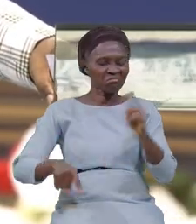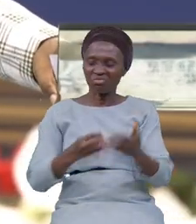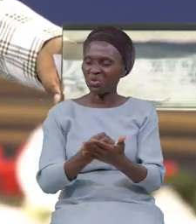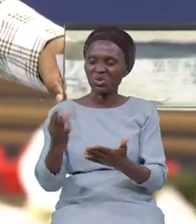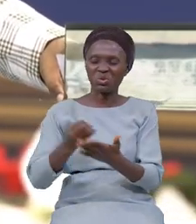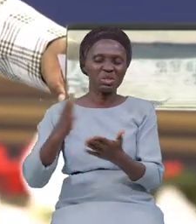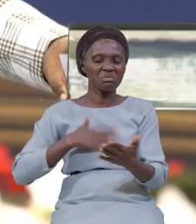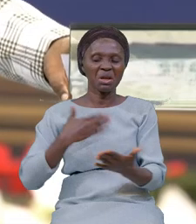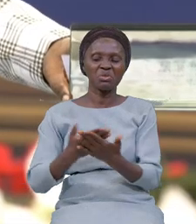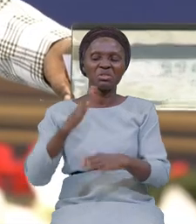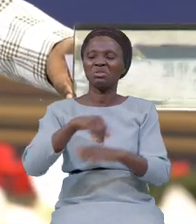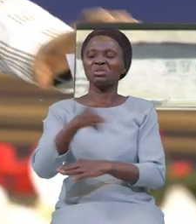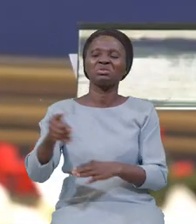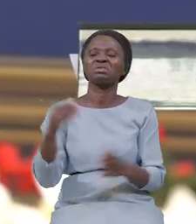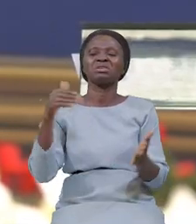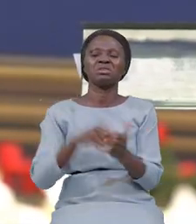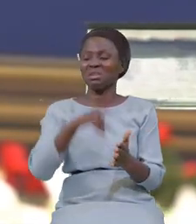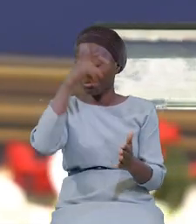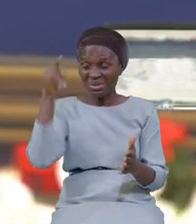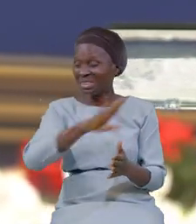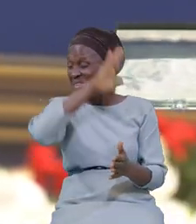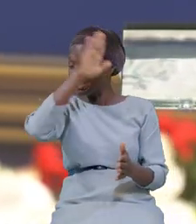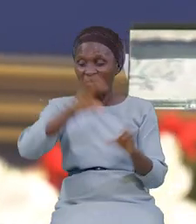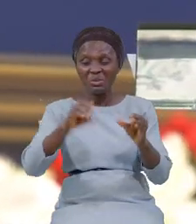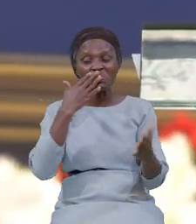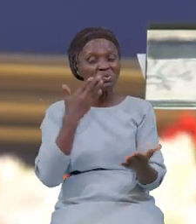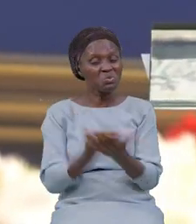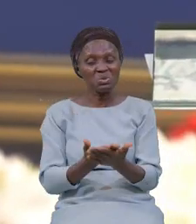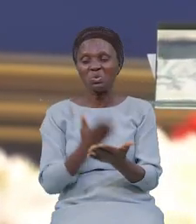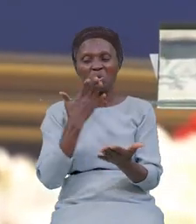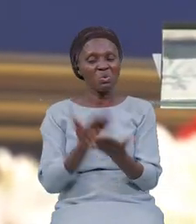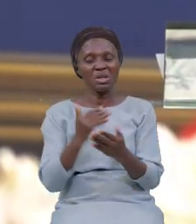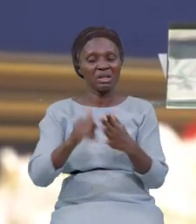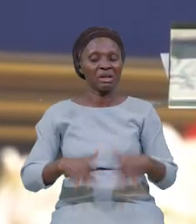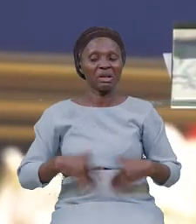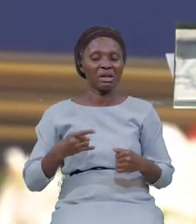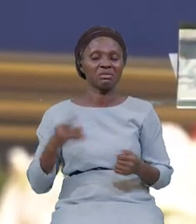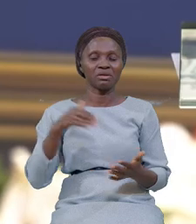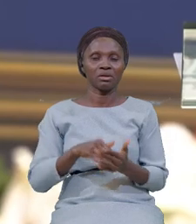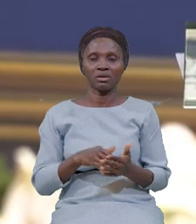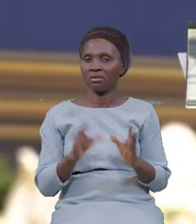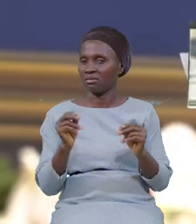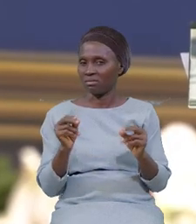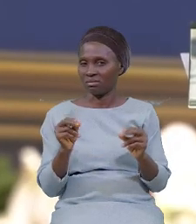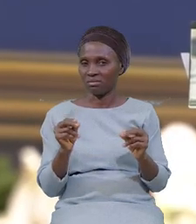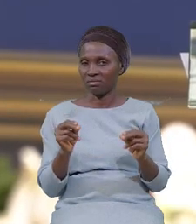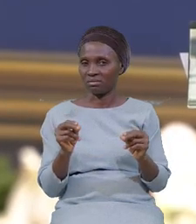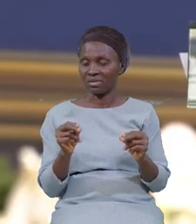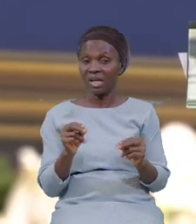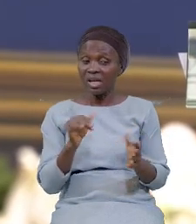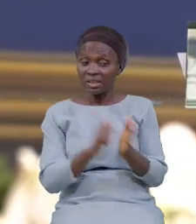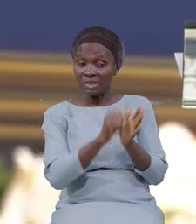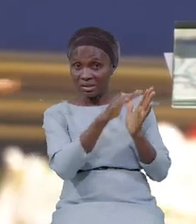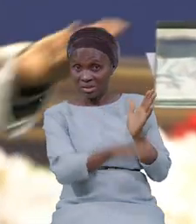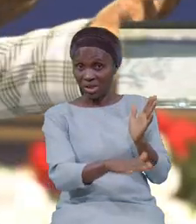hopeful helper. And if you are working in an institution, It may not be your biological